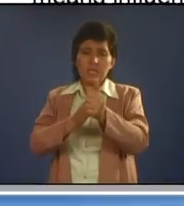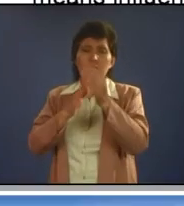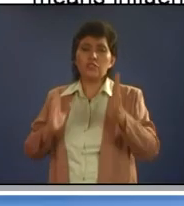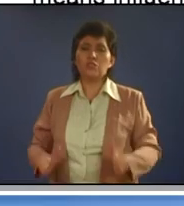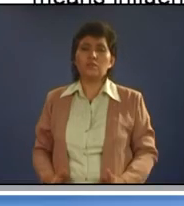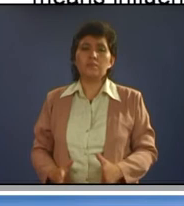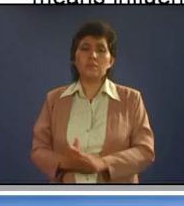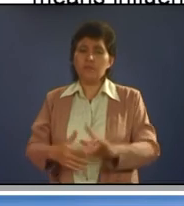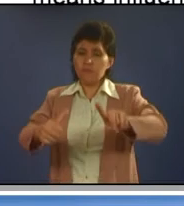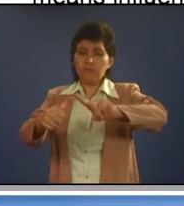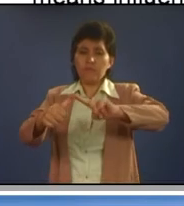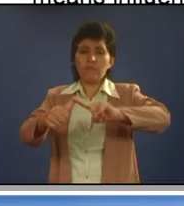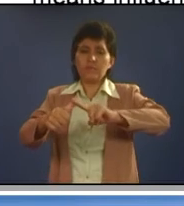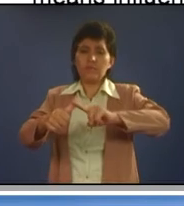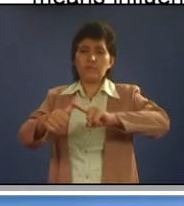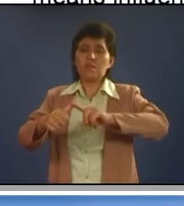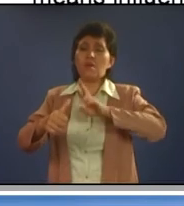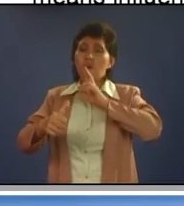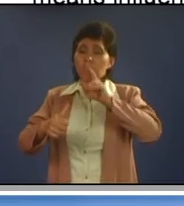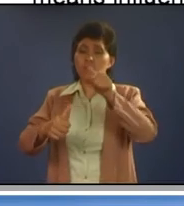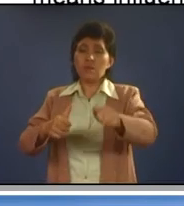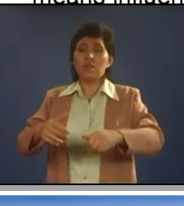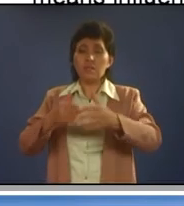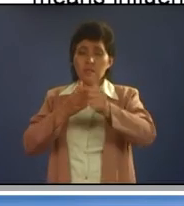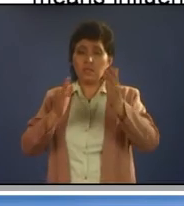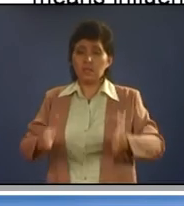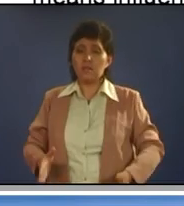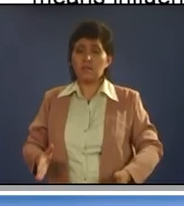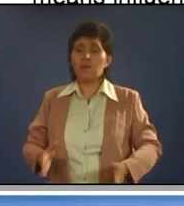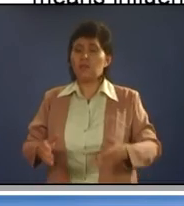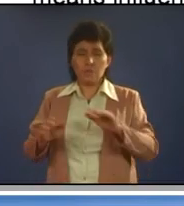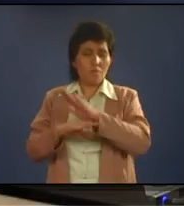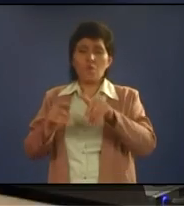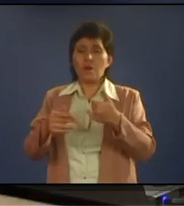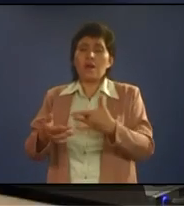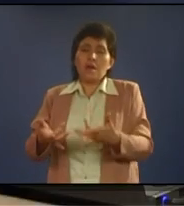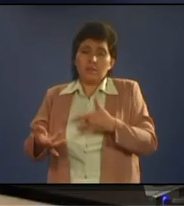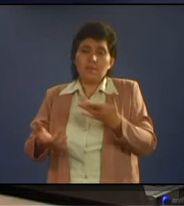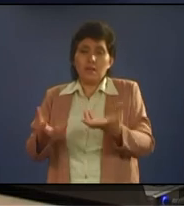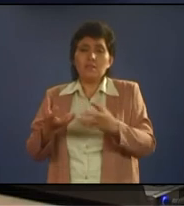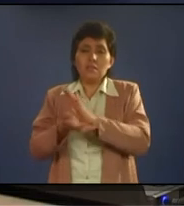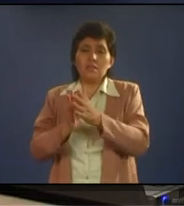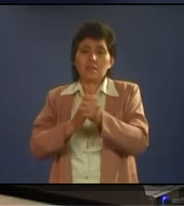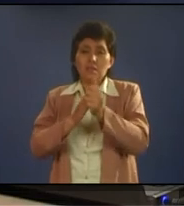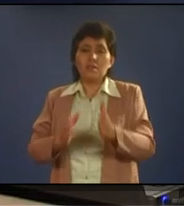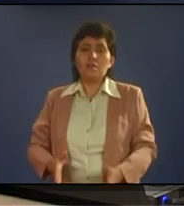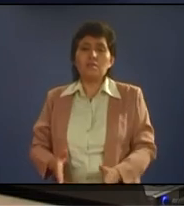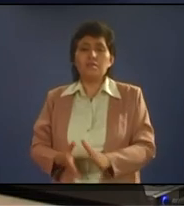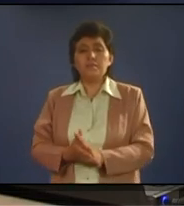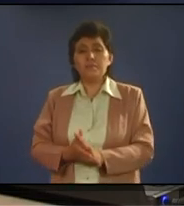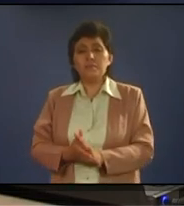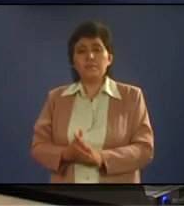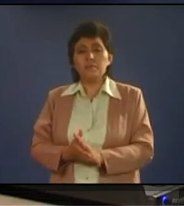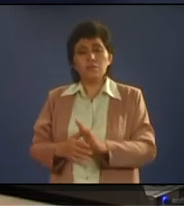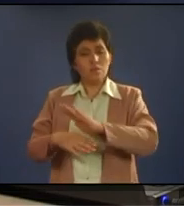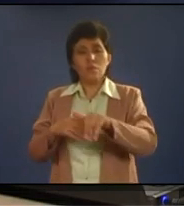leadership, okay? Now, the first one is that, are you a leader, okay? Everyone plays a leader. Let's say even if you are a mom, you are actually